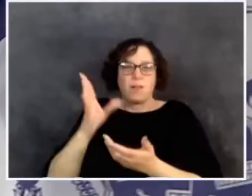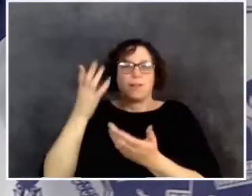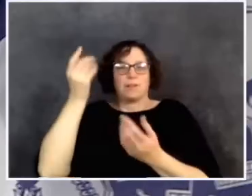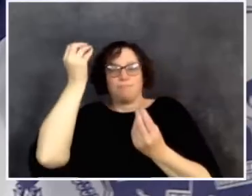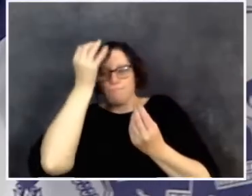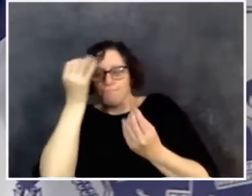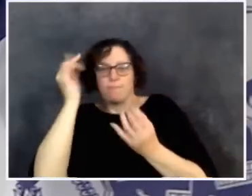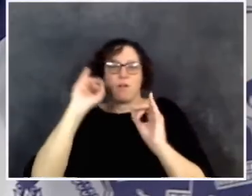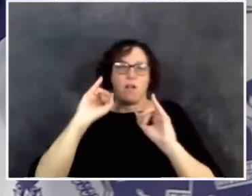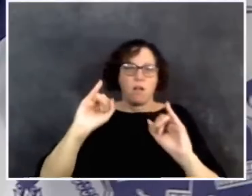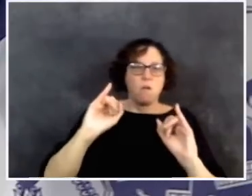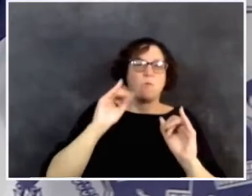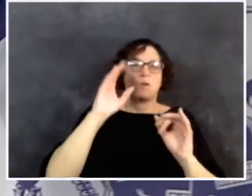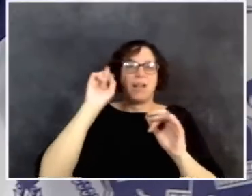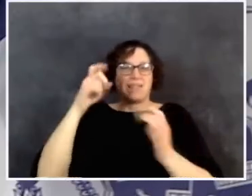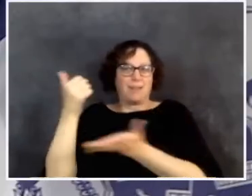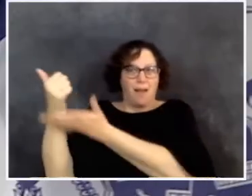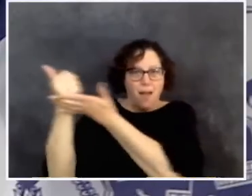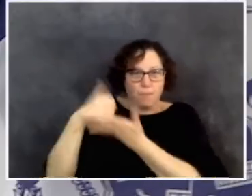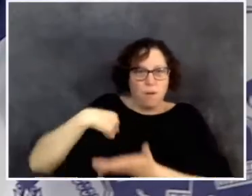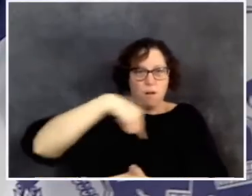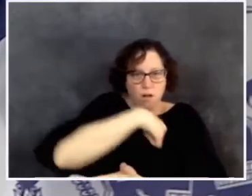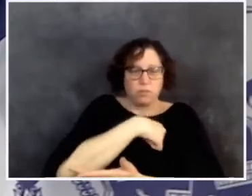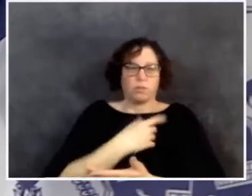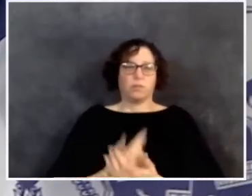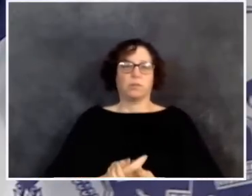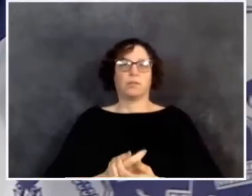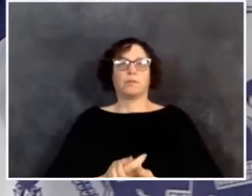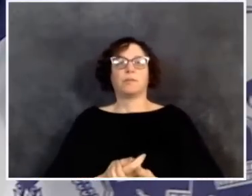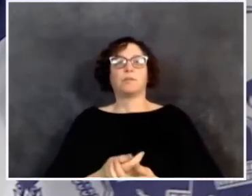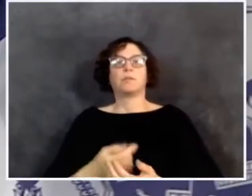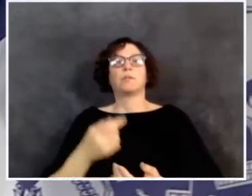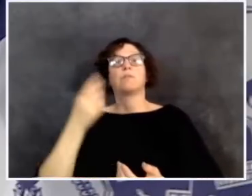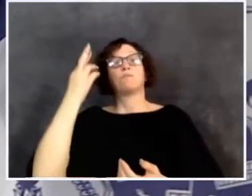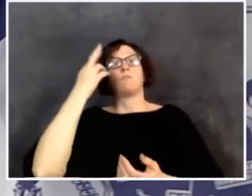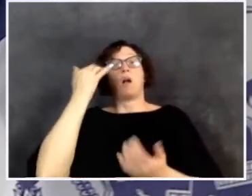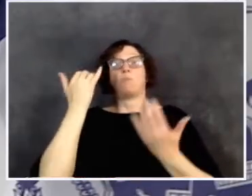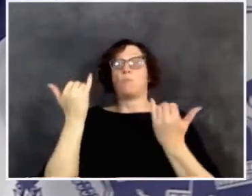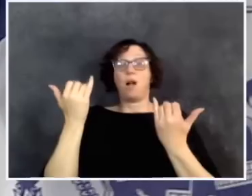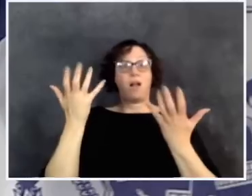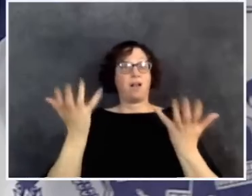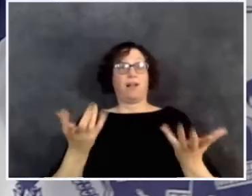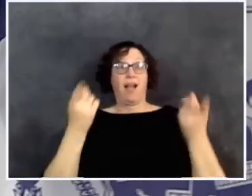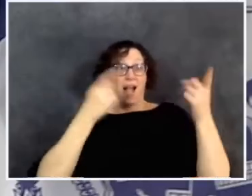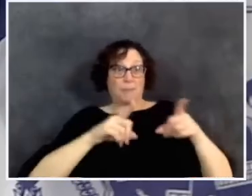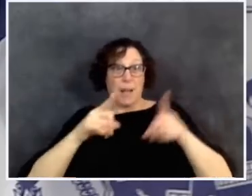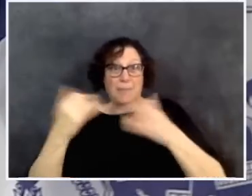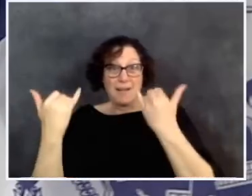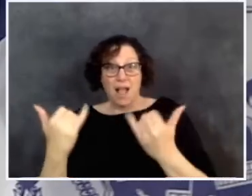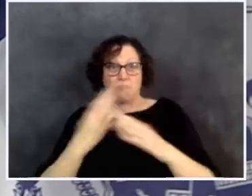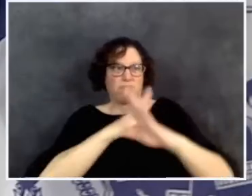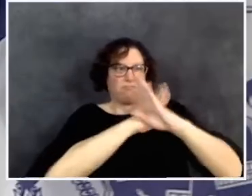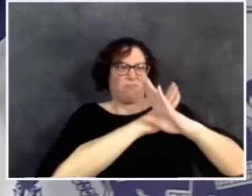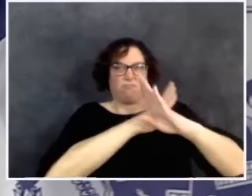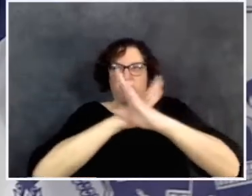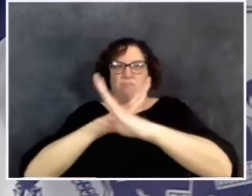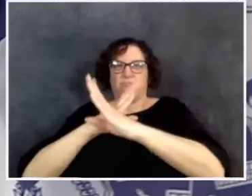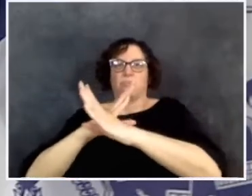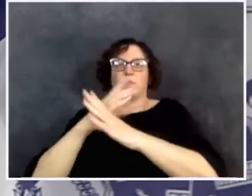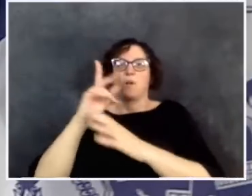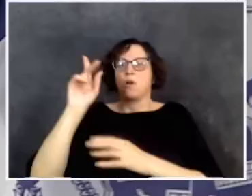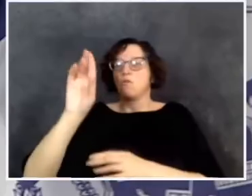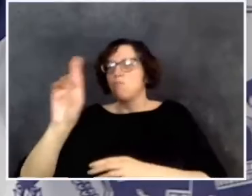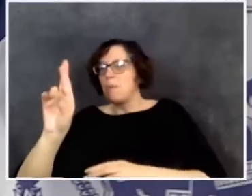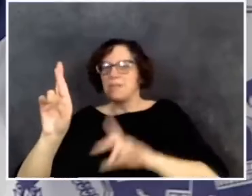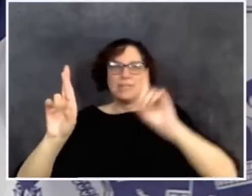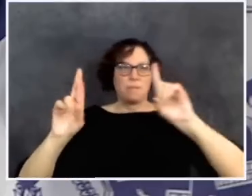only thing standing in the way here is ideology, a Republican ideology that somehow does not want to